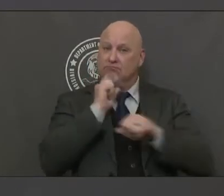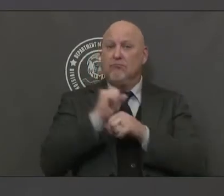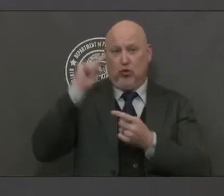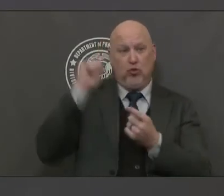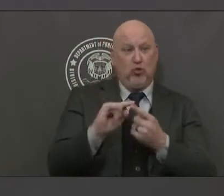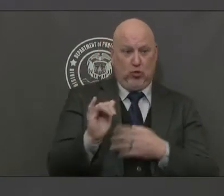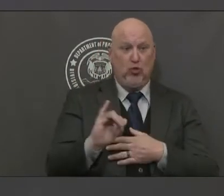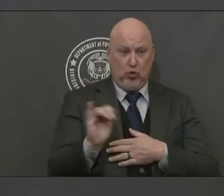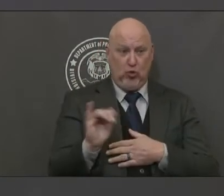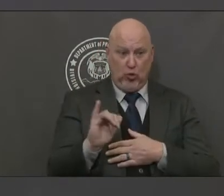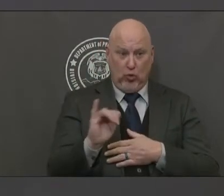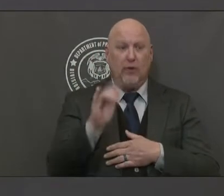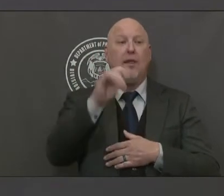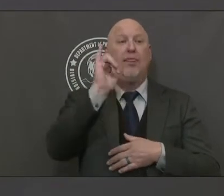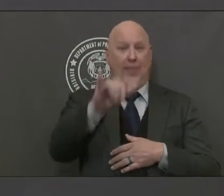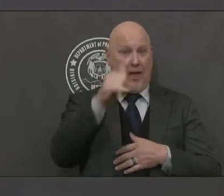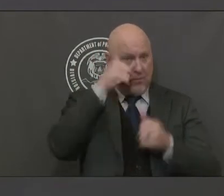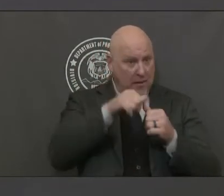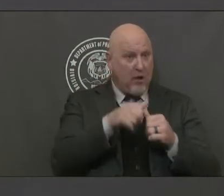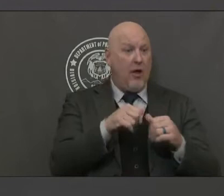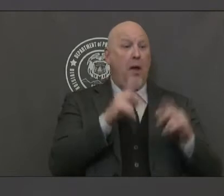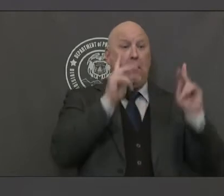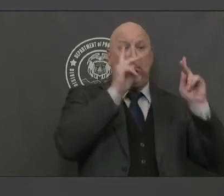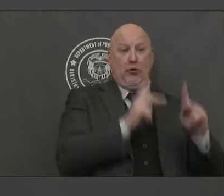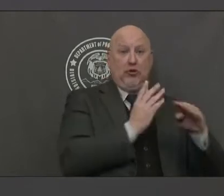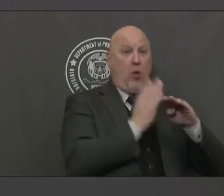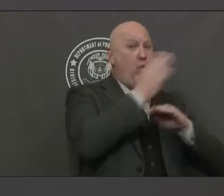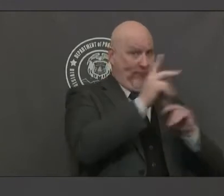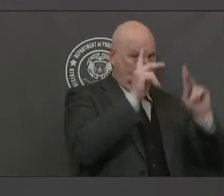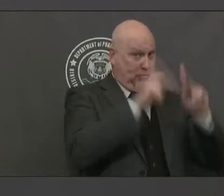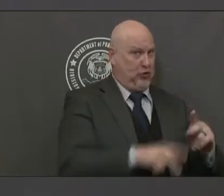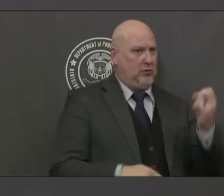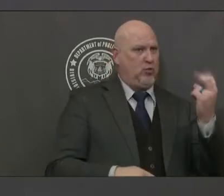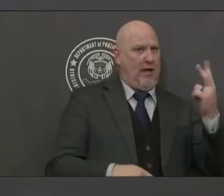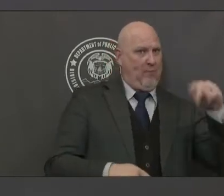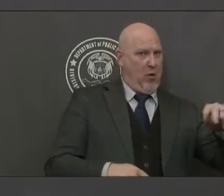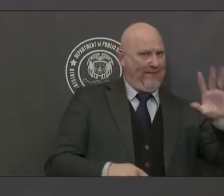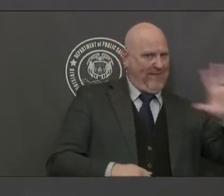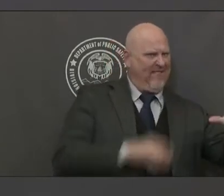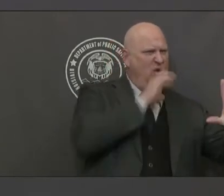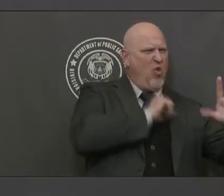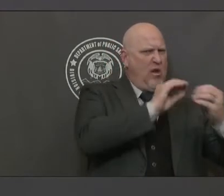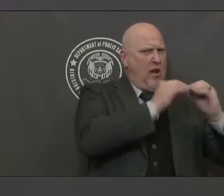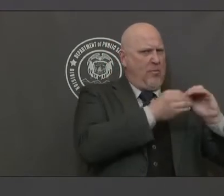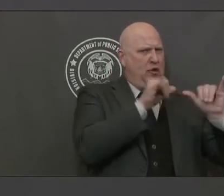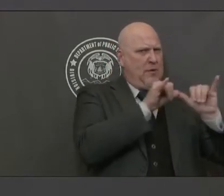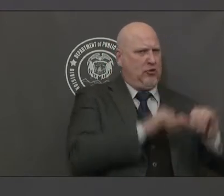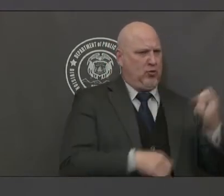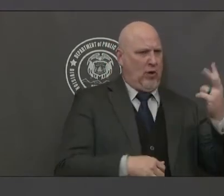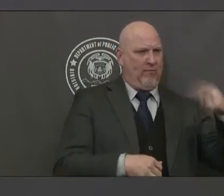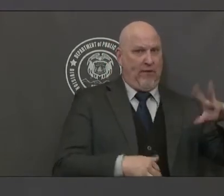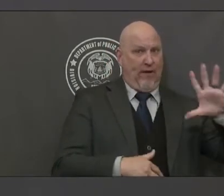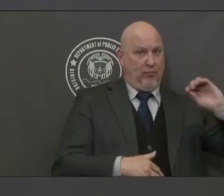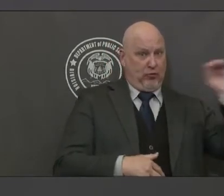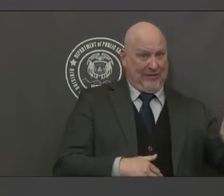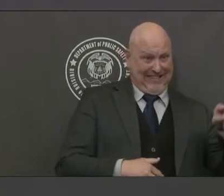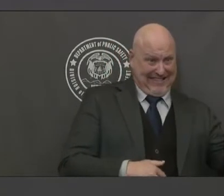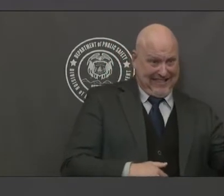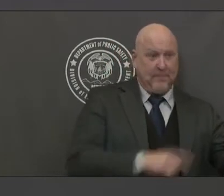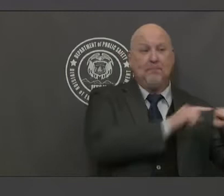our percent positivity is 12.5%, a decrease from 13.6% last week, and test over test we're